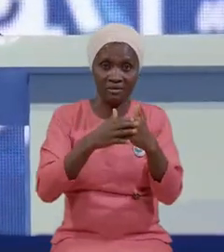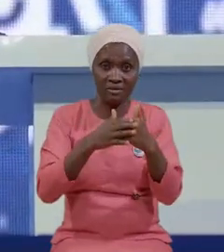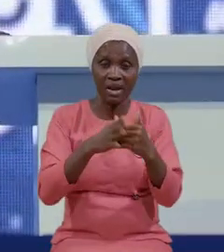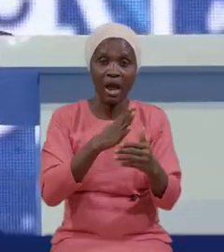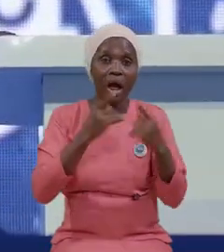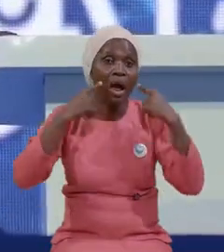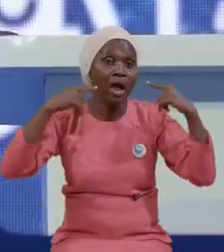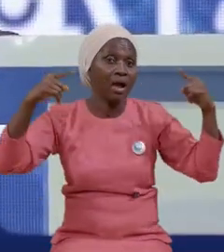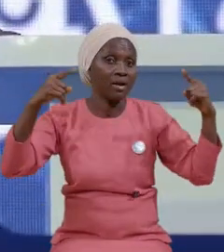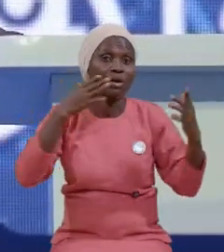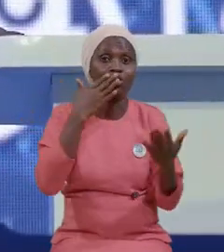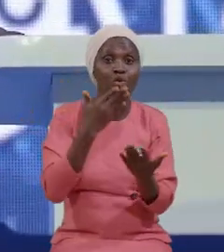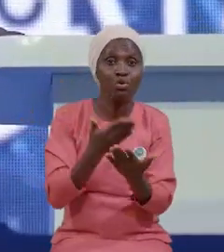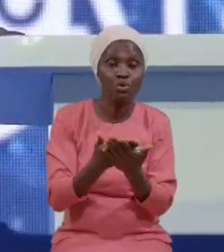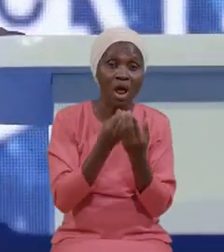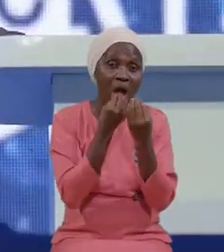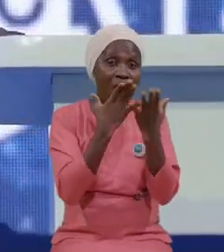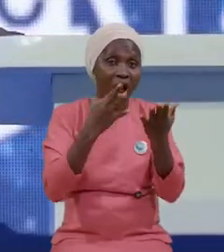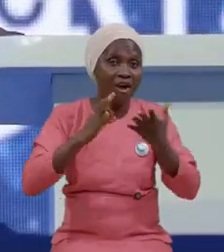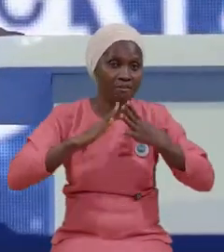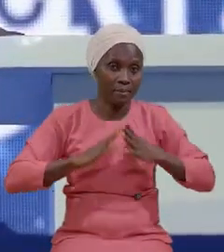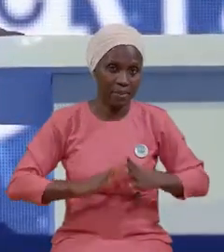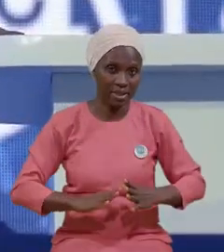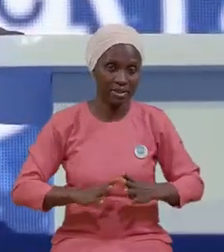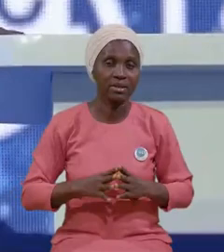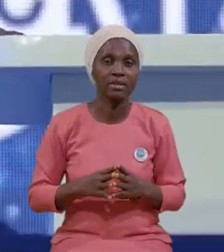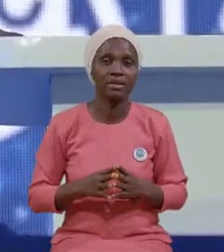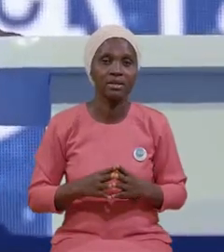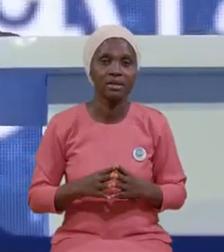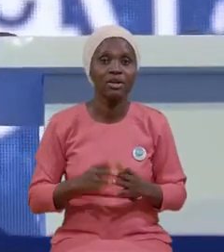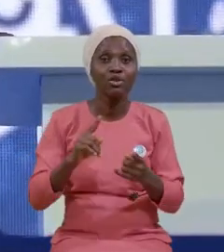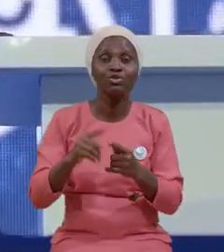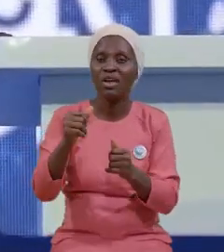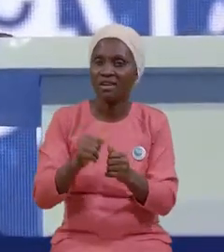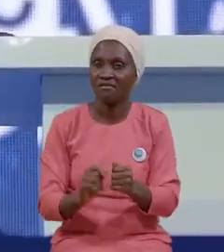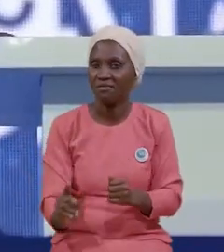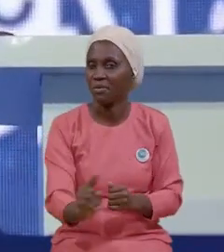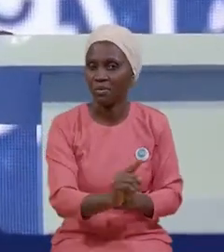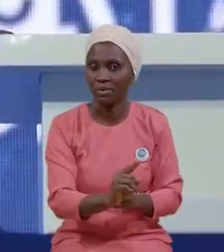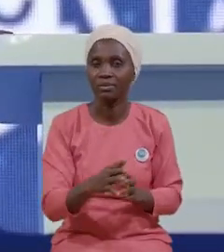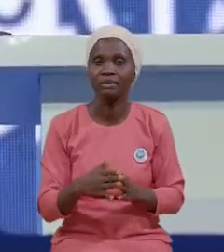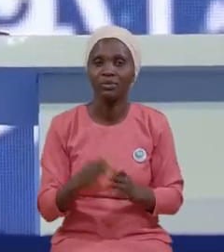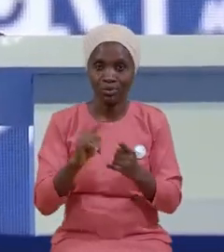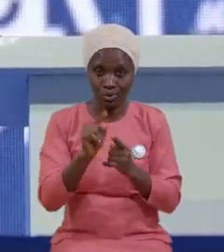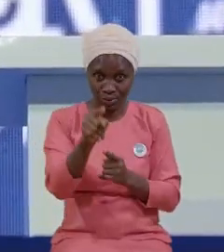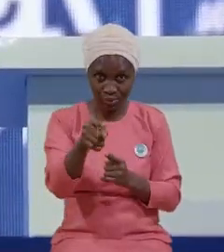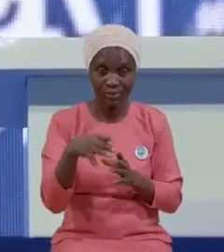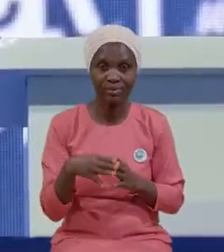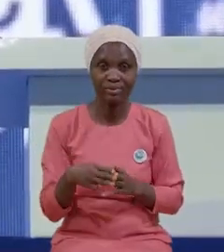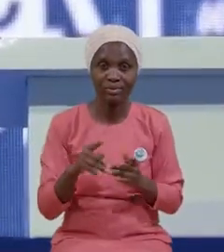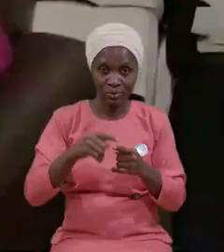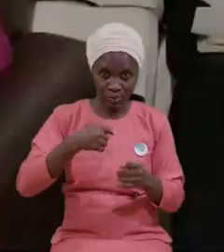announcing the good news of peace to everyone, to you, to